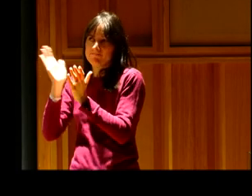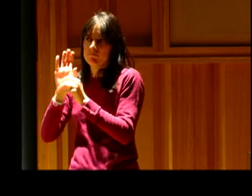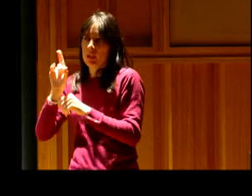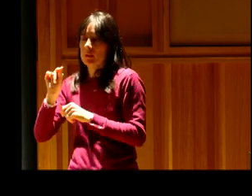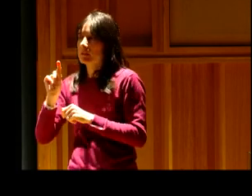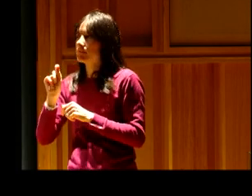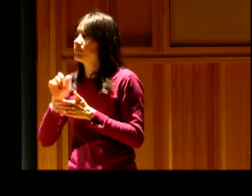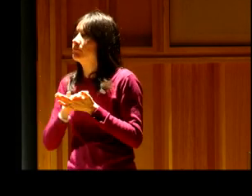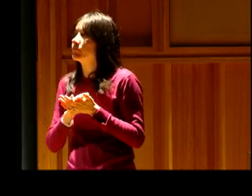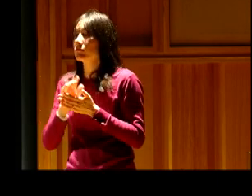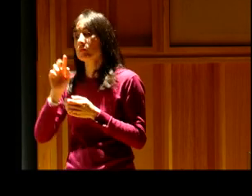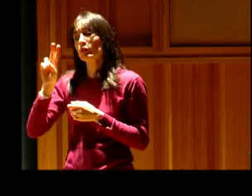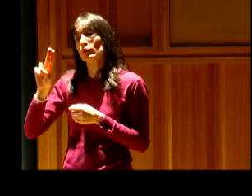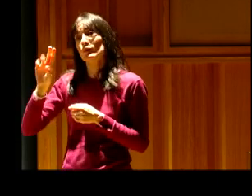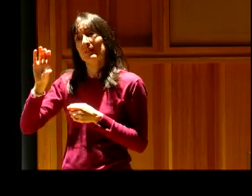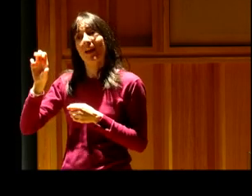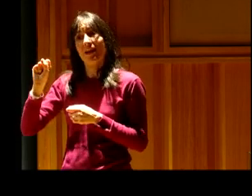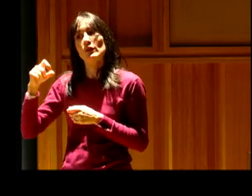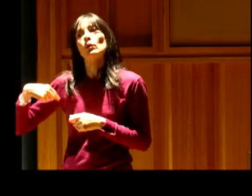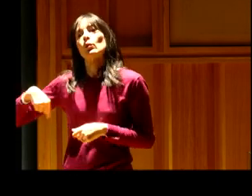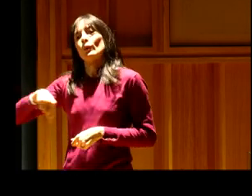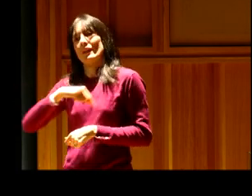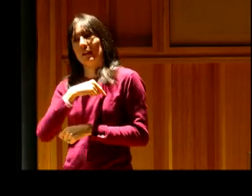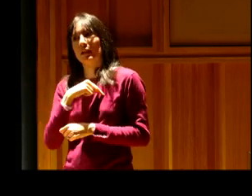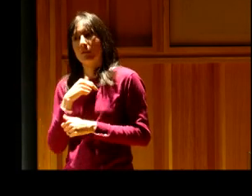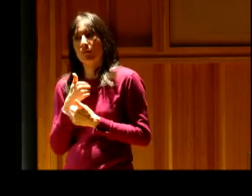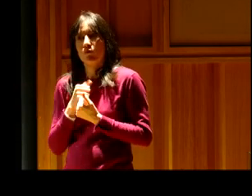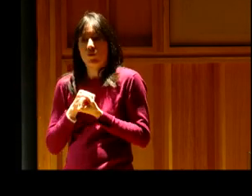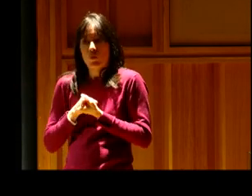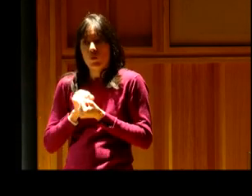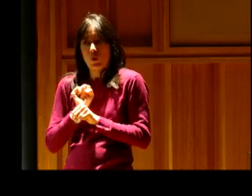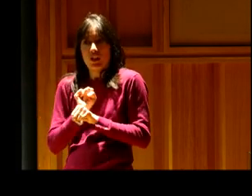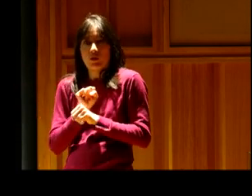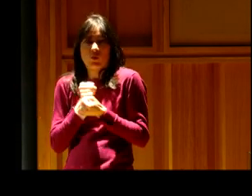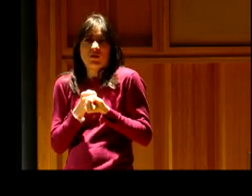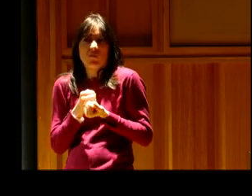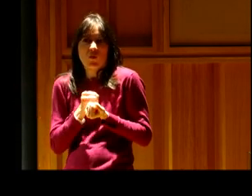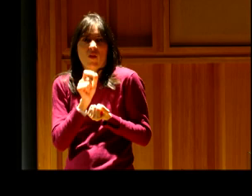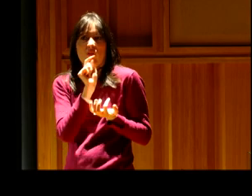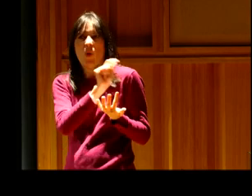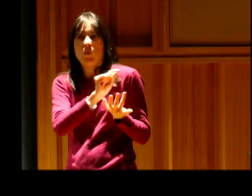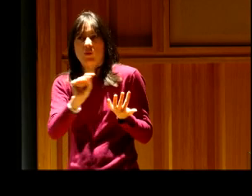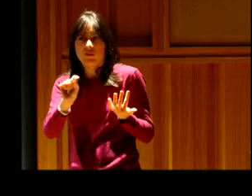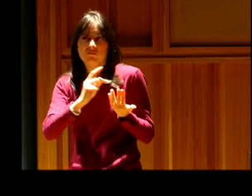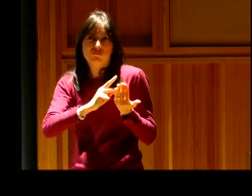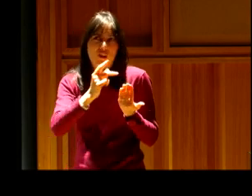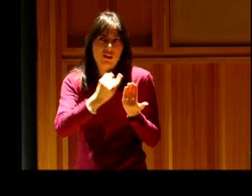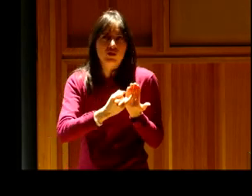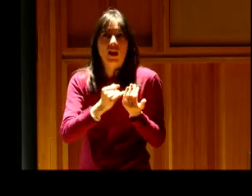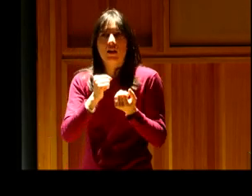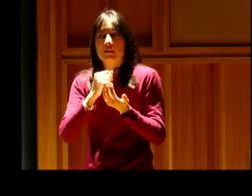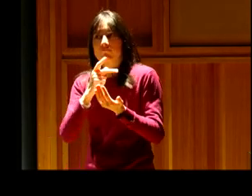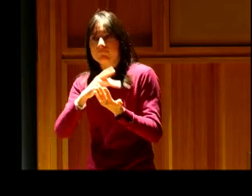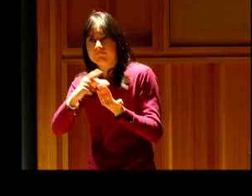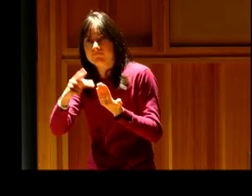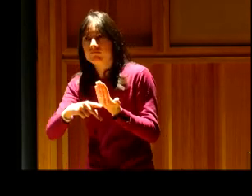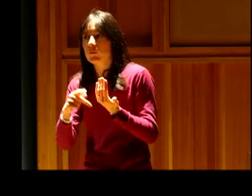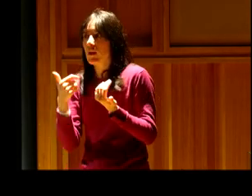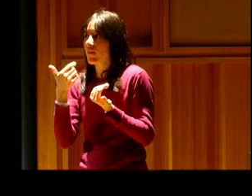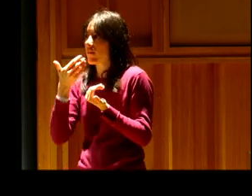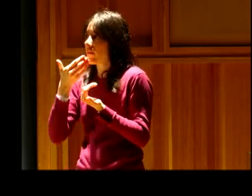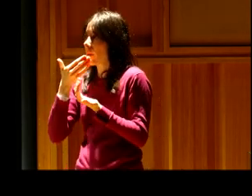At UCS, we've been working to support these and other initiatives by helping to bring the best climate